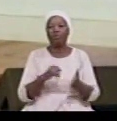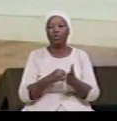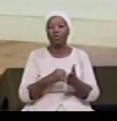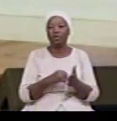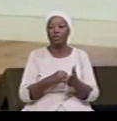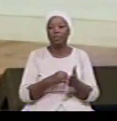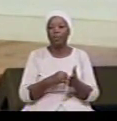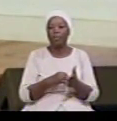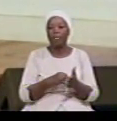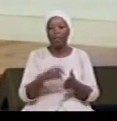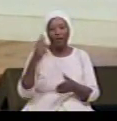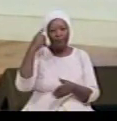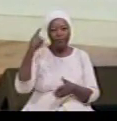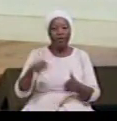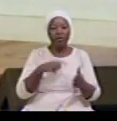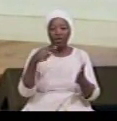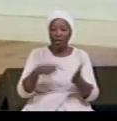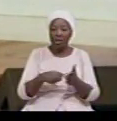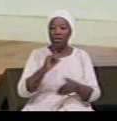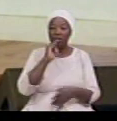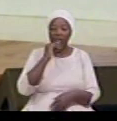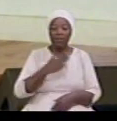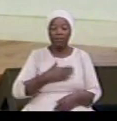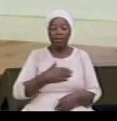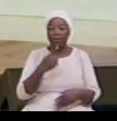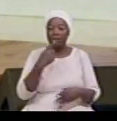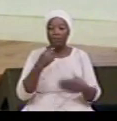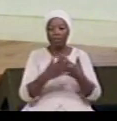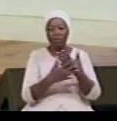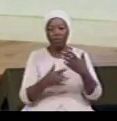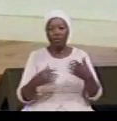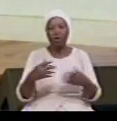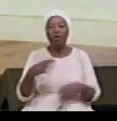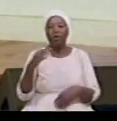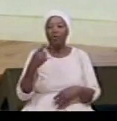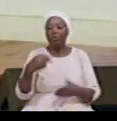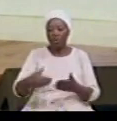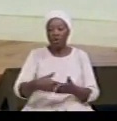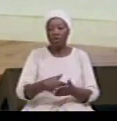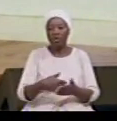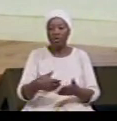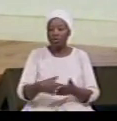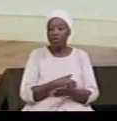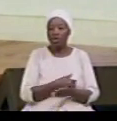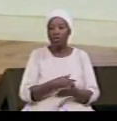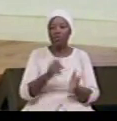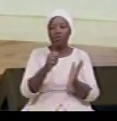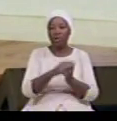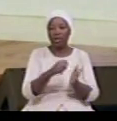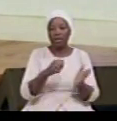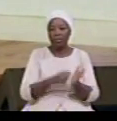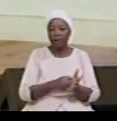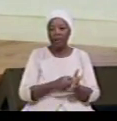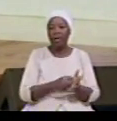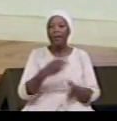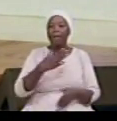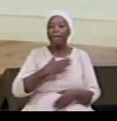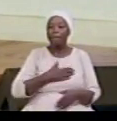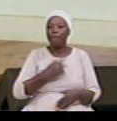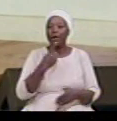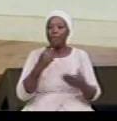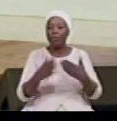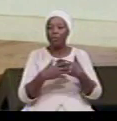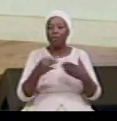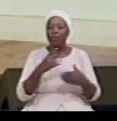For this is my blood of the New Testament, my blood of the new